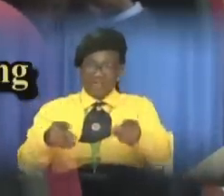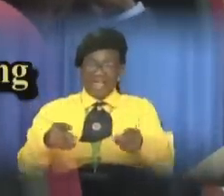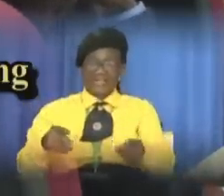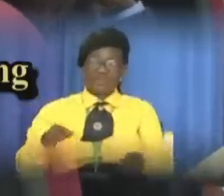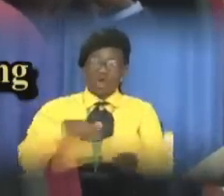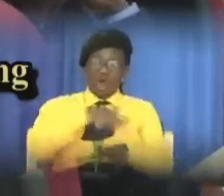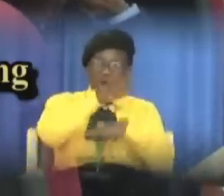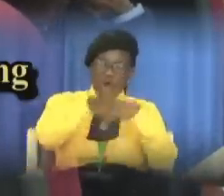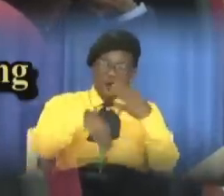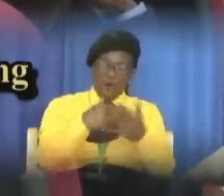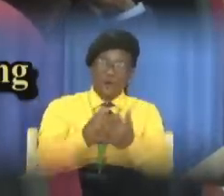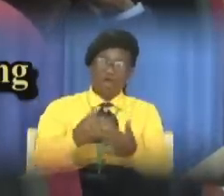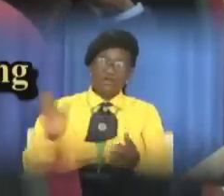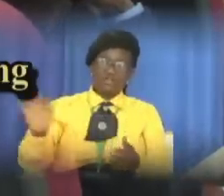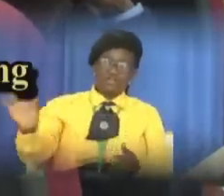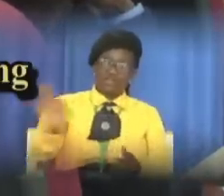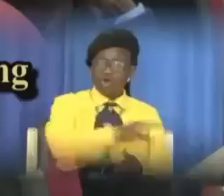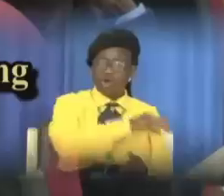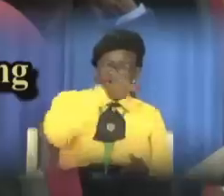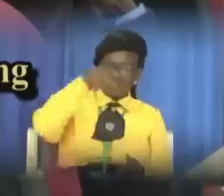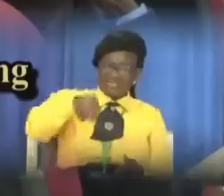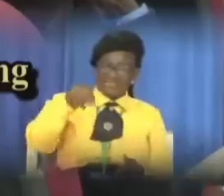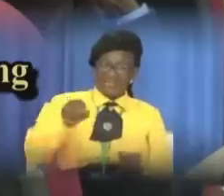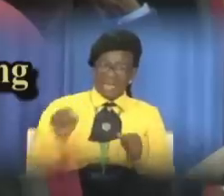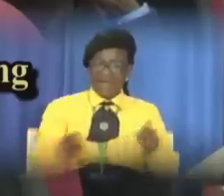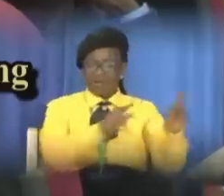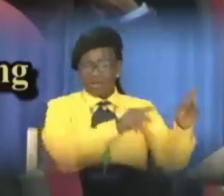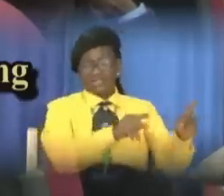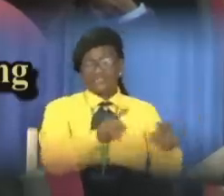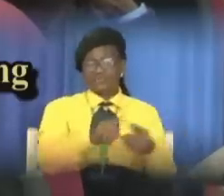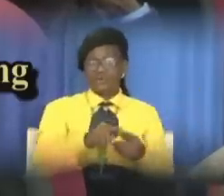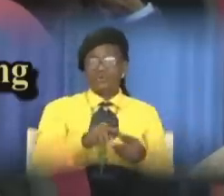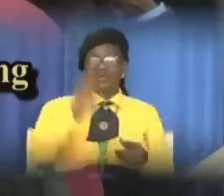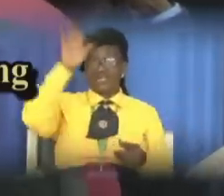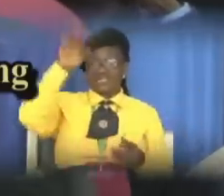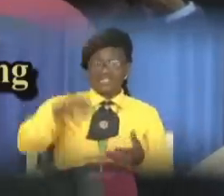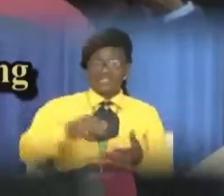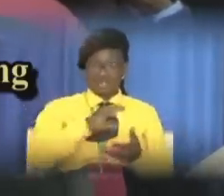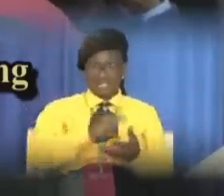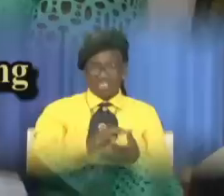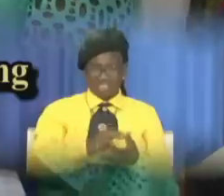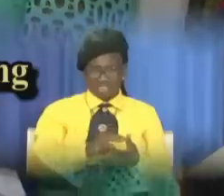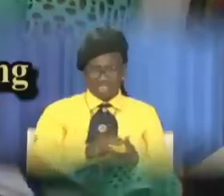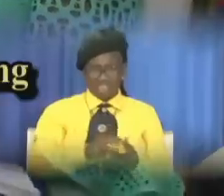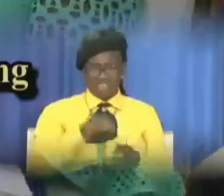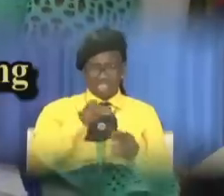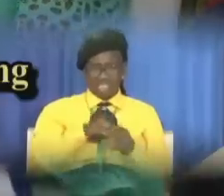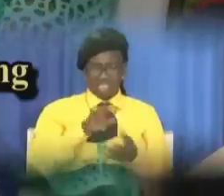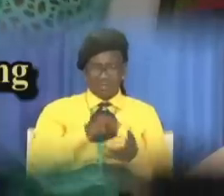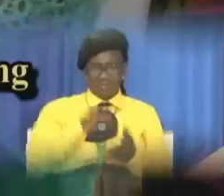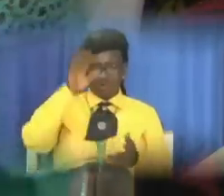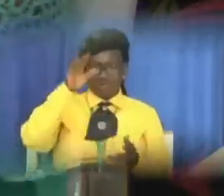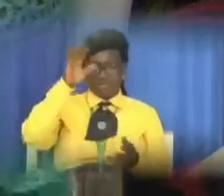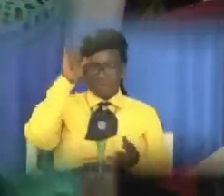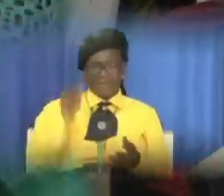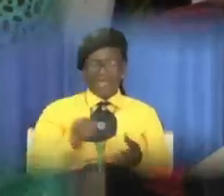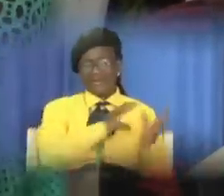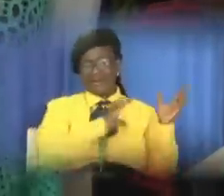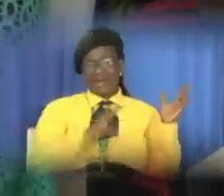needs, according to his riches in glory by Christ Jesus. If you allow me to come in,